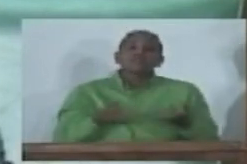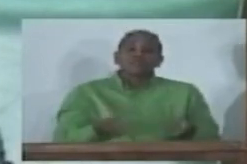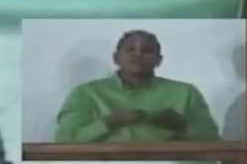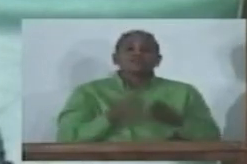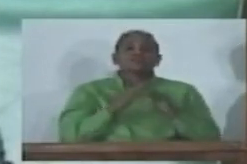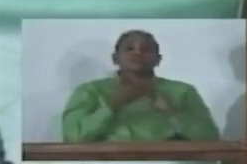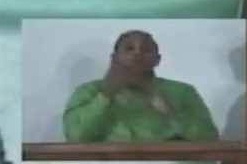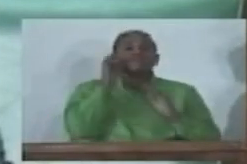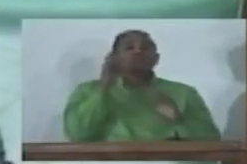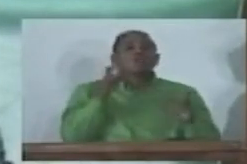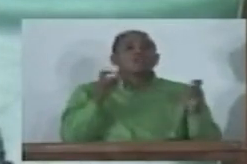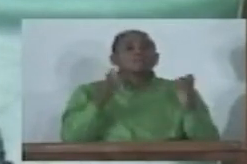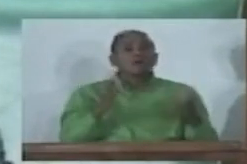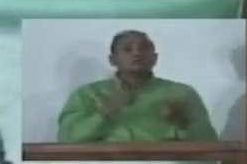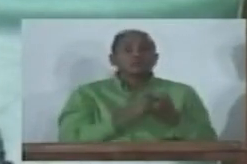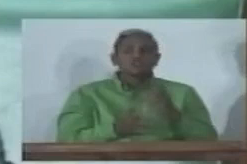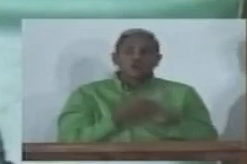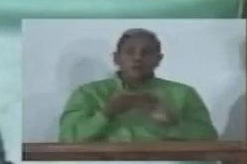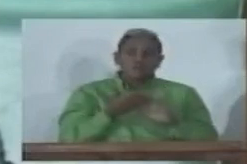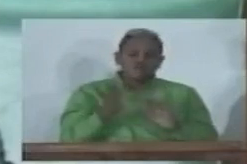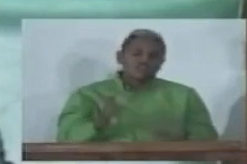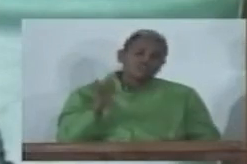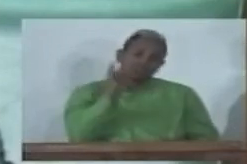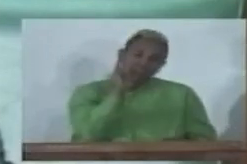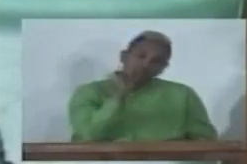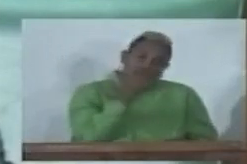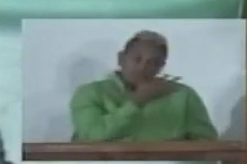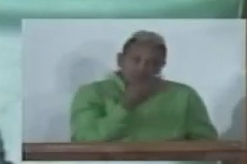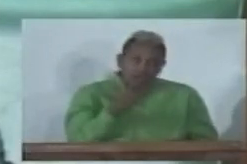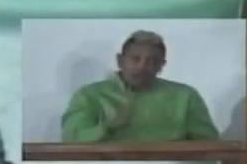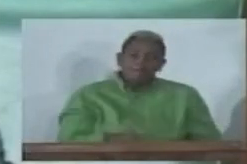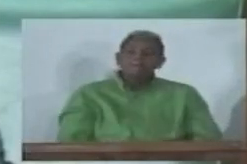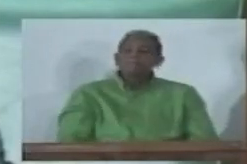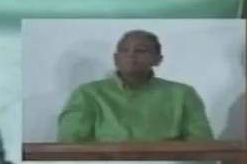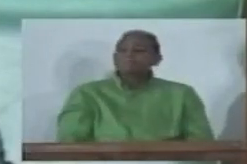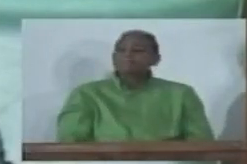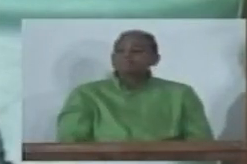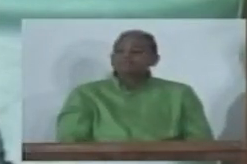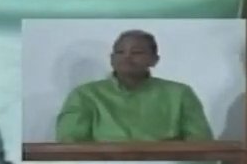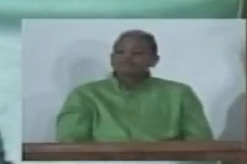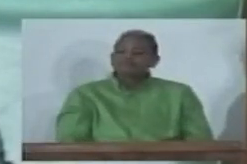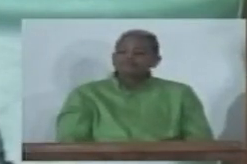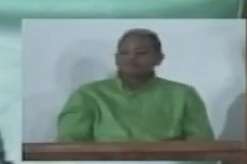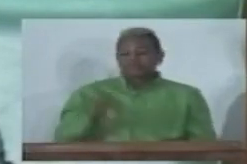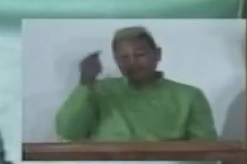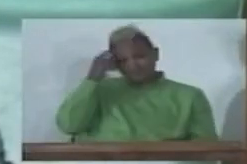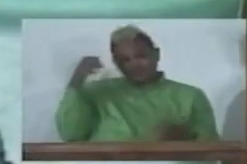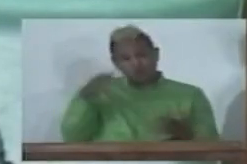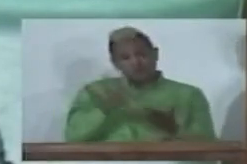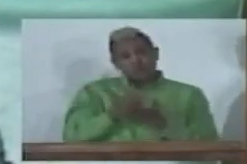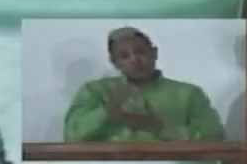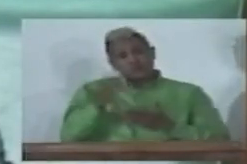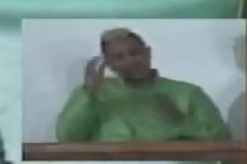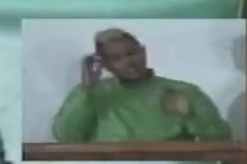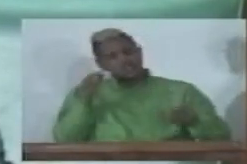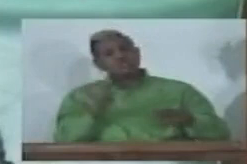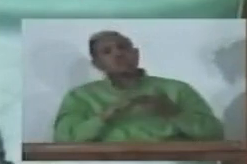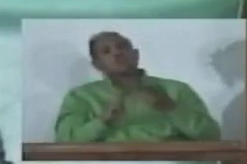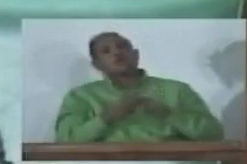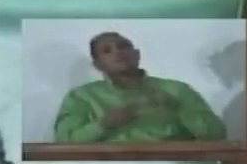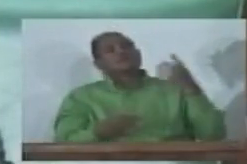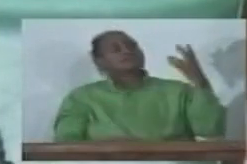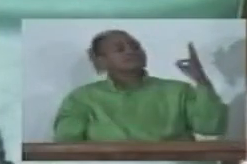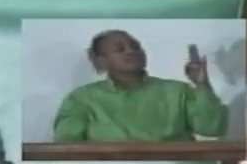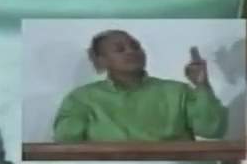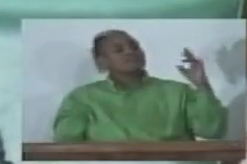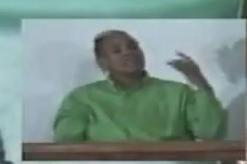for the management and operation of the airport. Now, Cabinet, by way of Cabinet Decision number